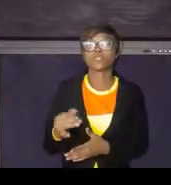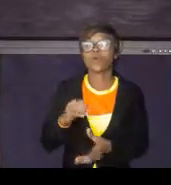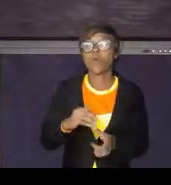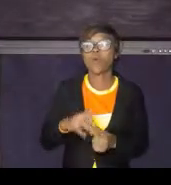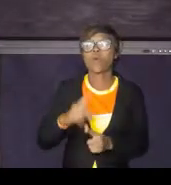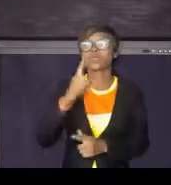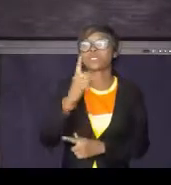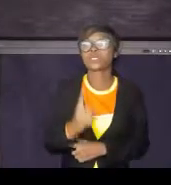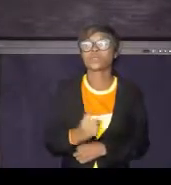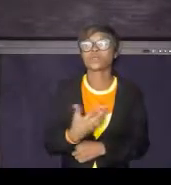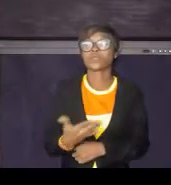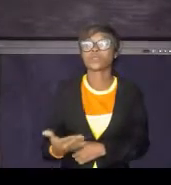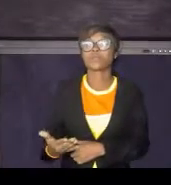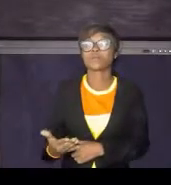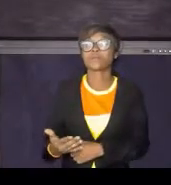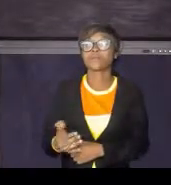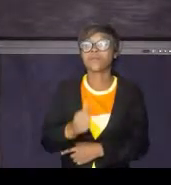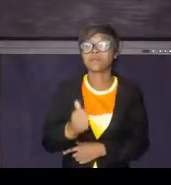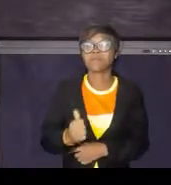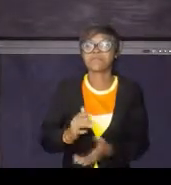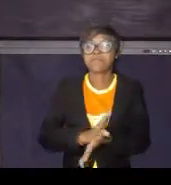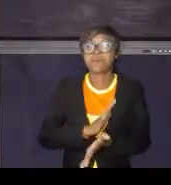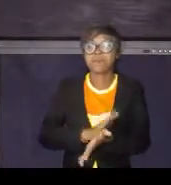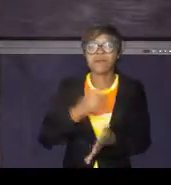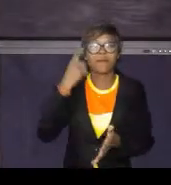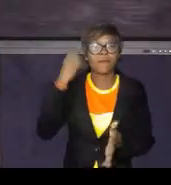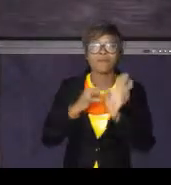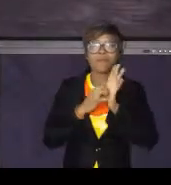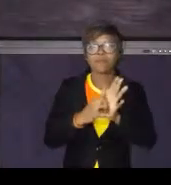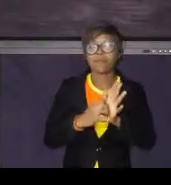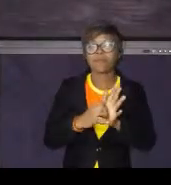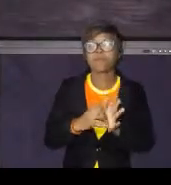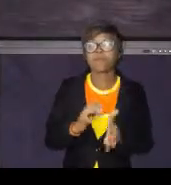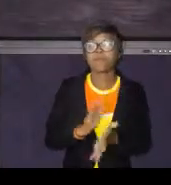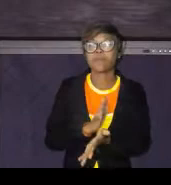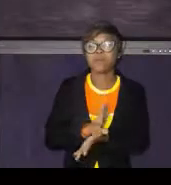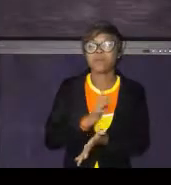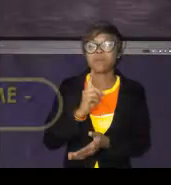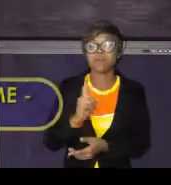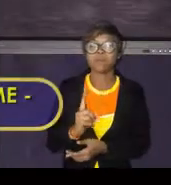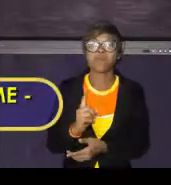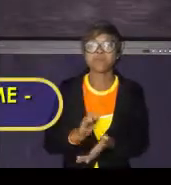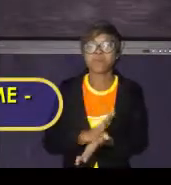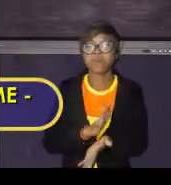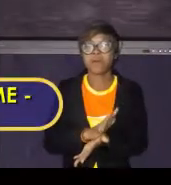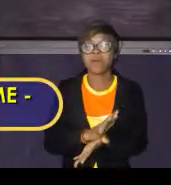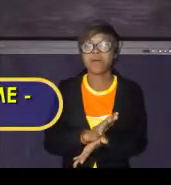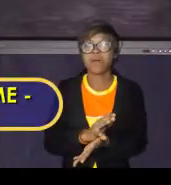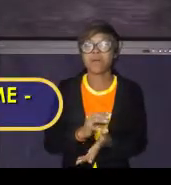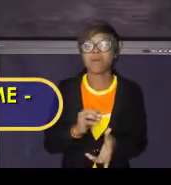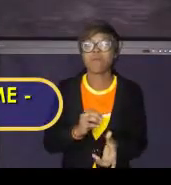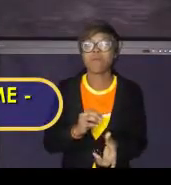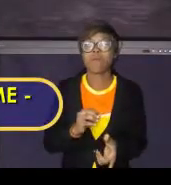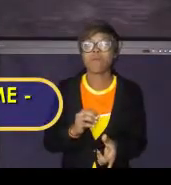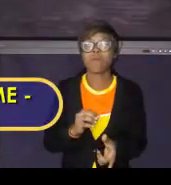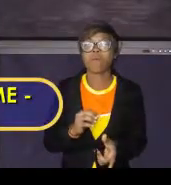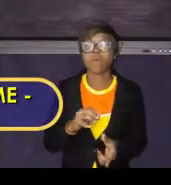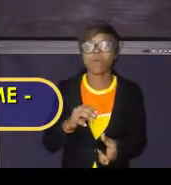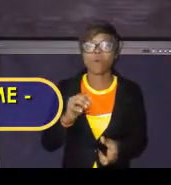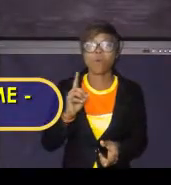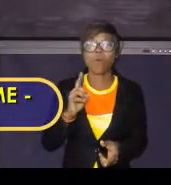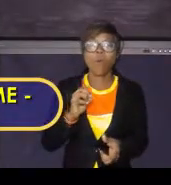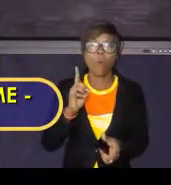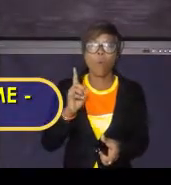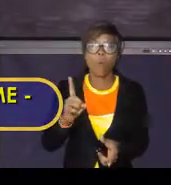something or single thing. A piece of paper, a piece of, that's